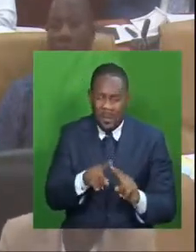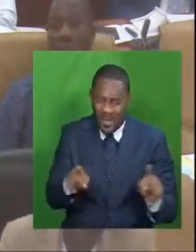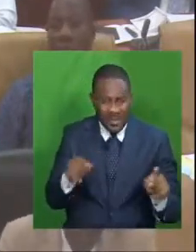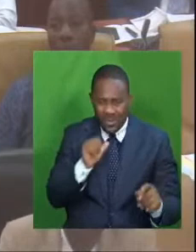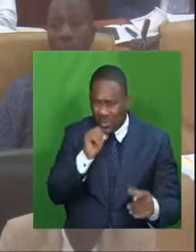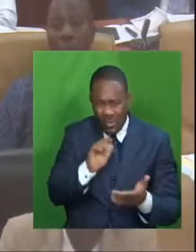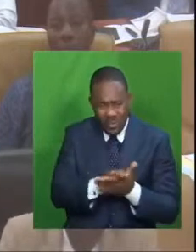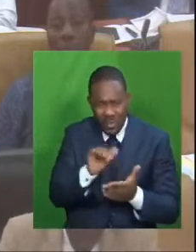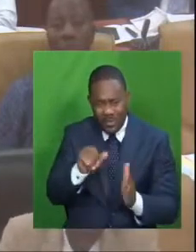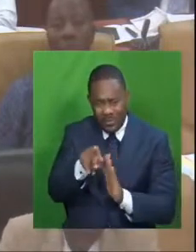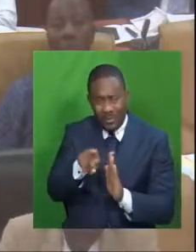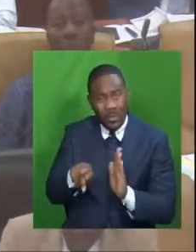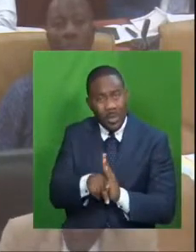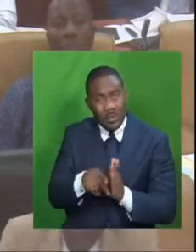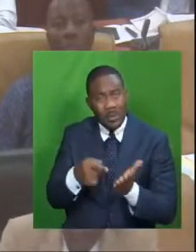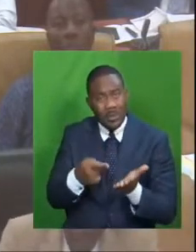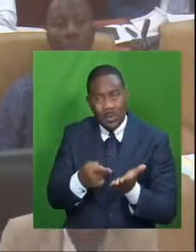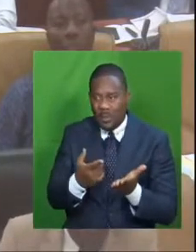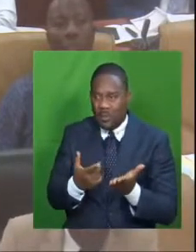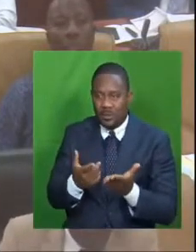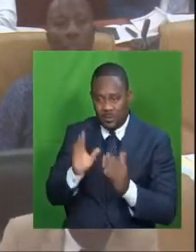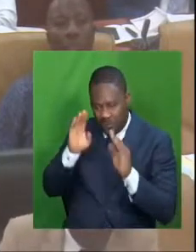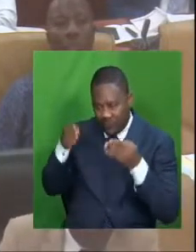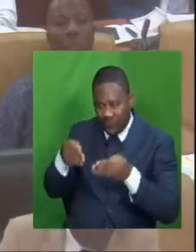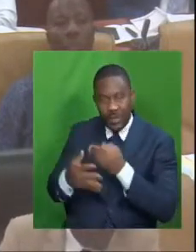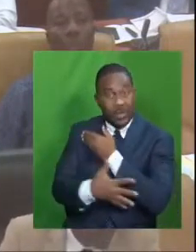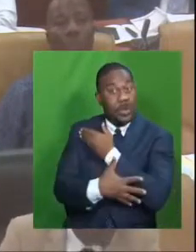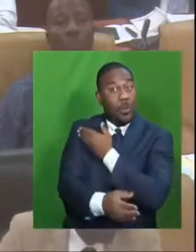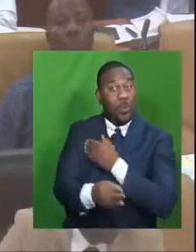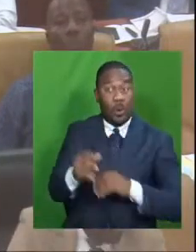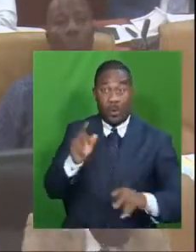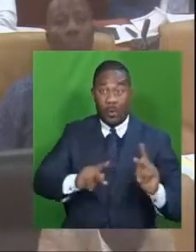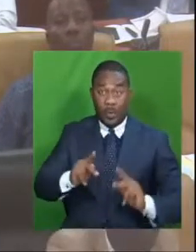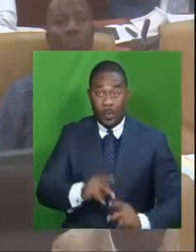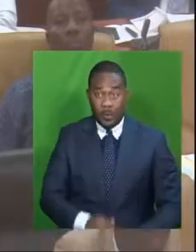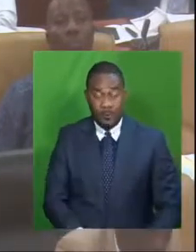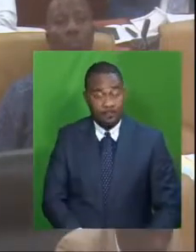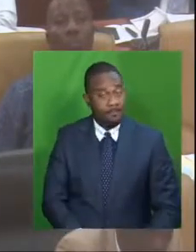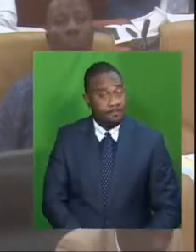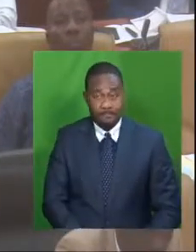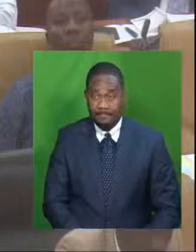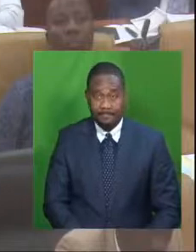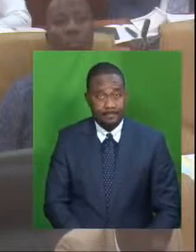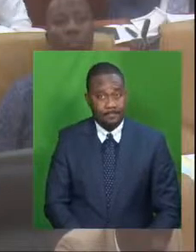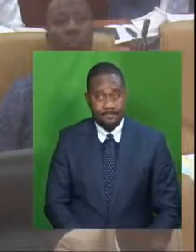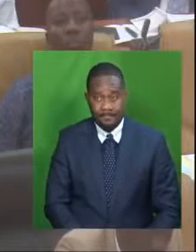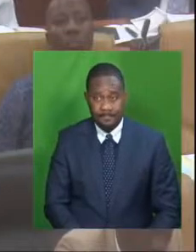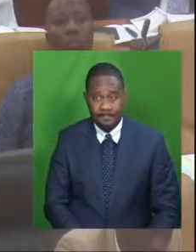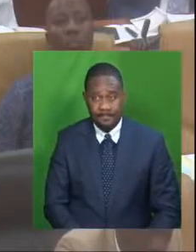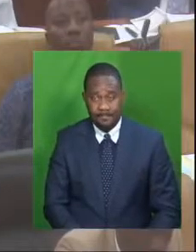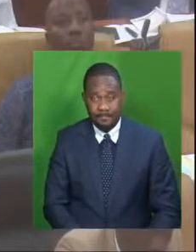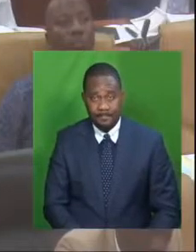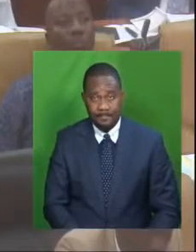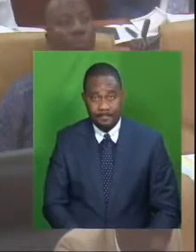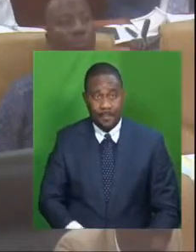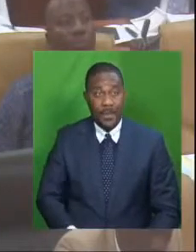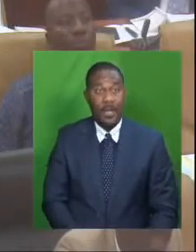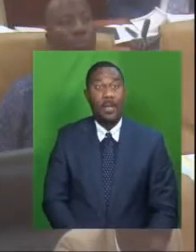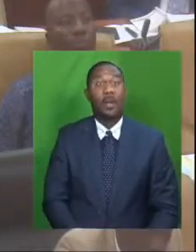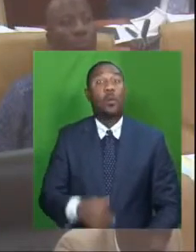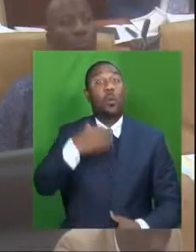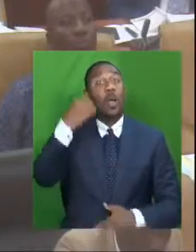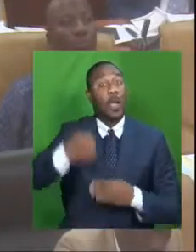in such a way that will target the poor person. Mr. Speaker, I will conclude by saying